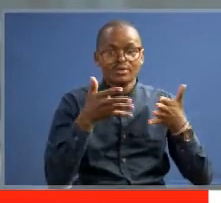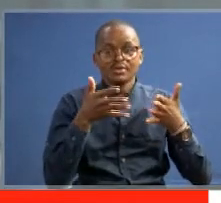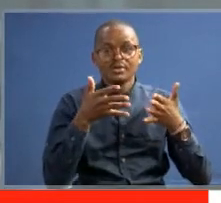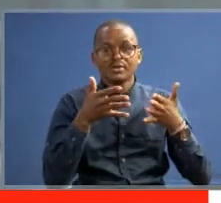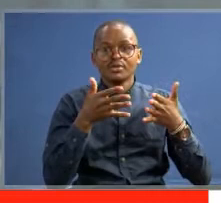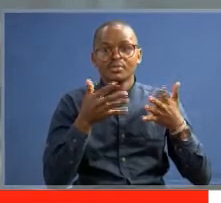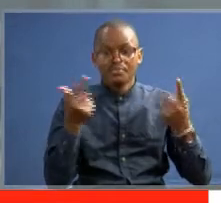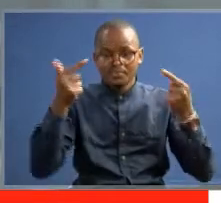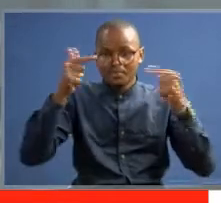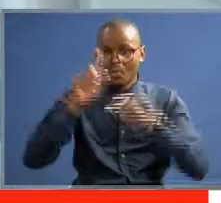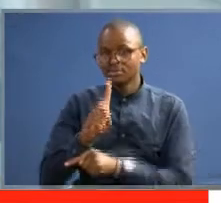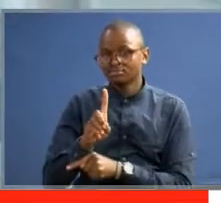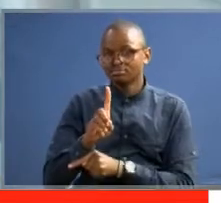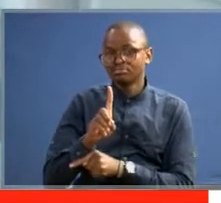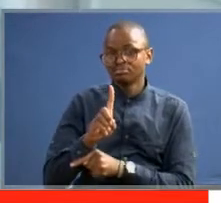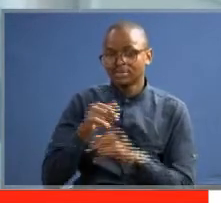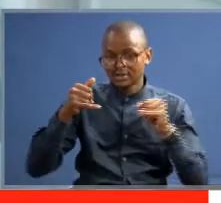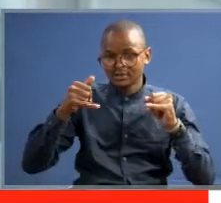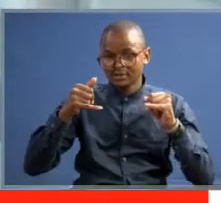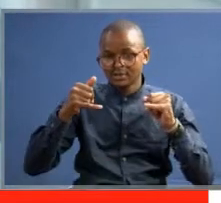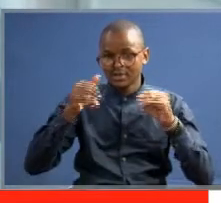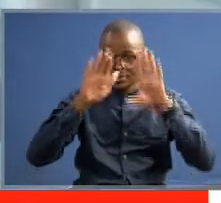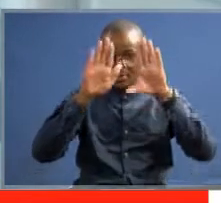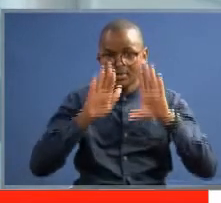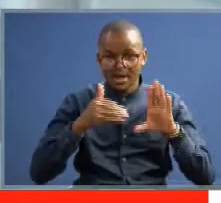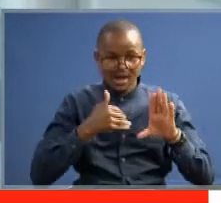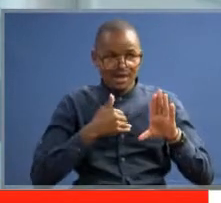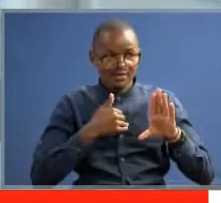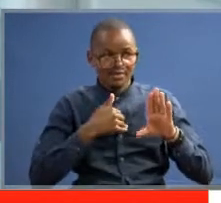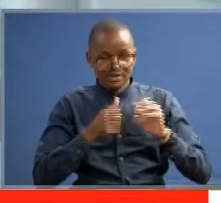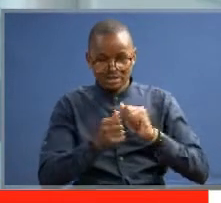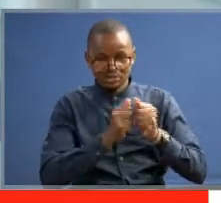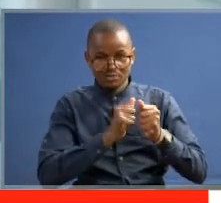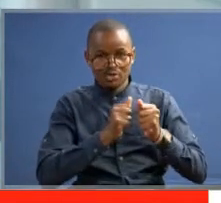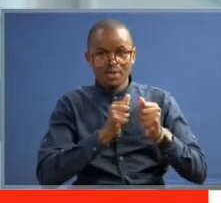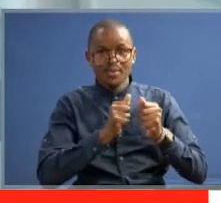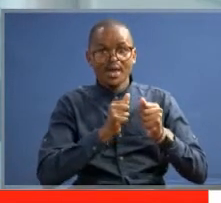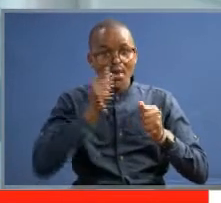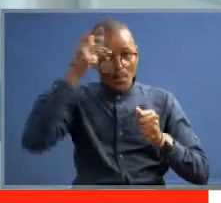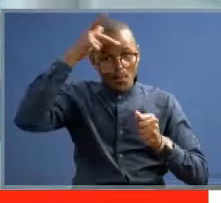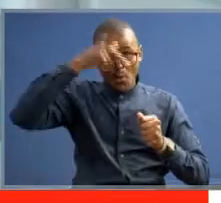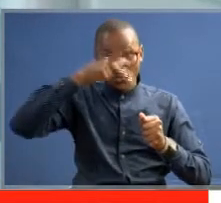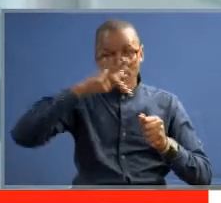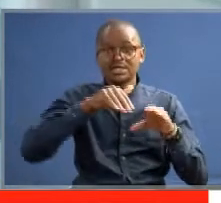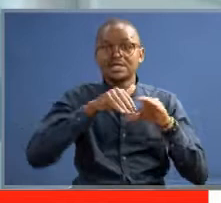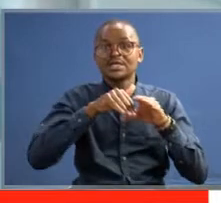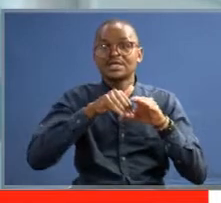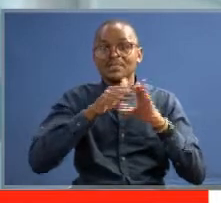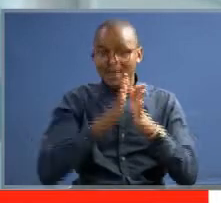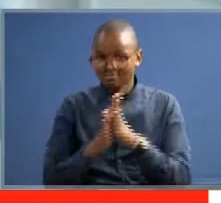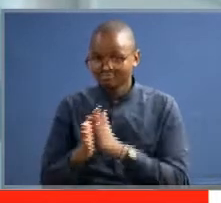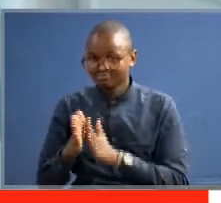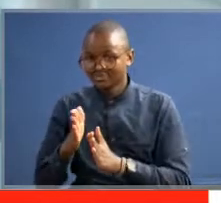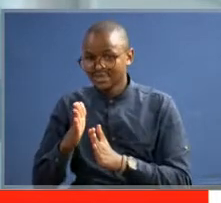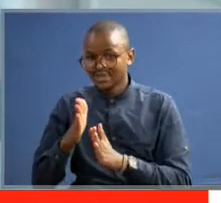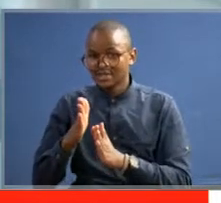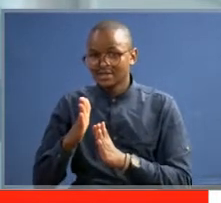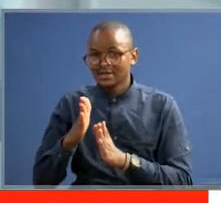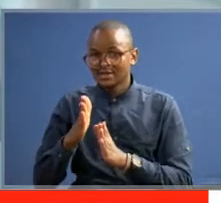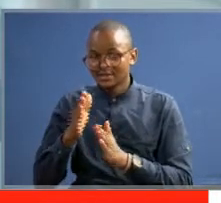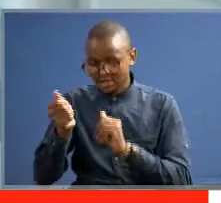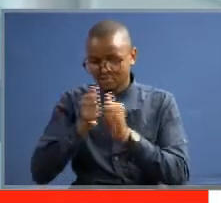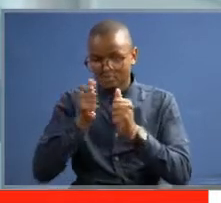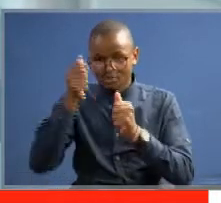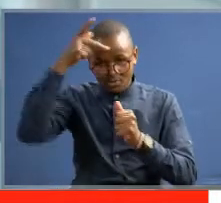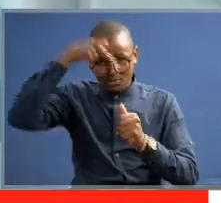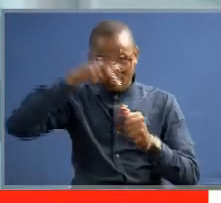brought about, one, the need for having a sports policy in place. Yeah. And when the sports policy came